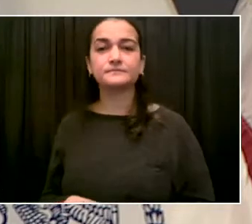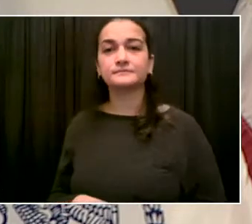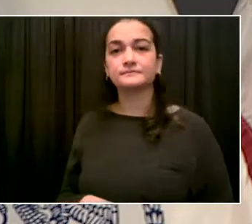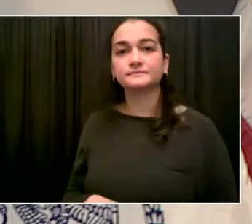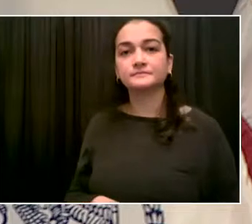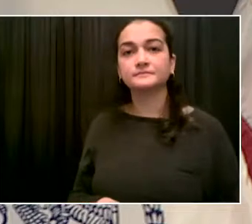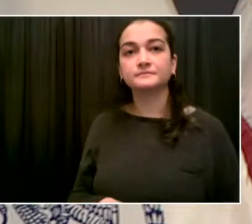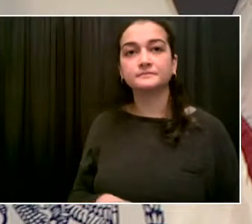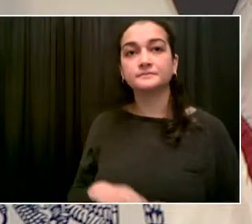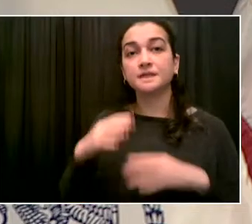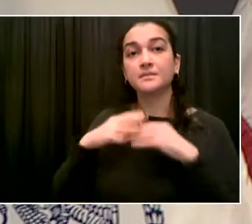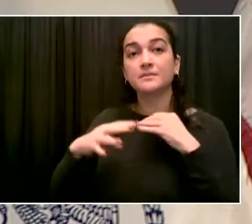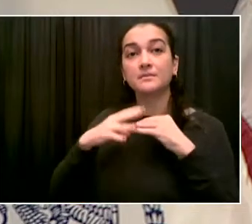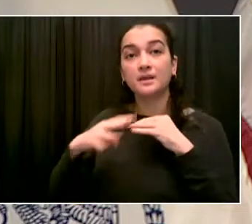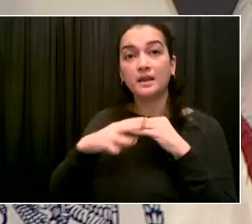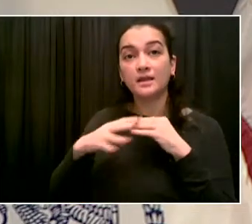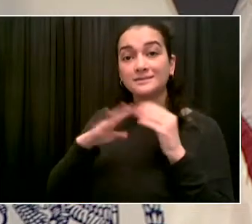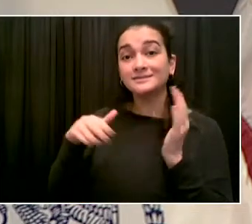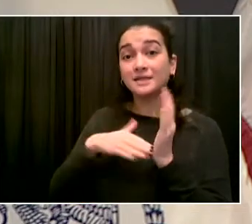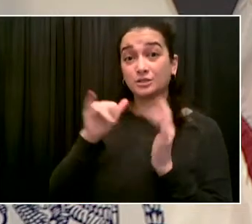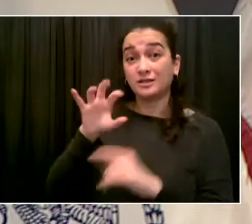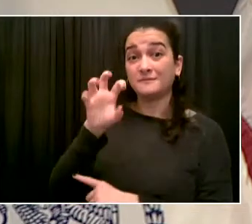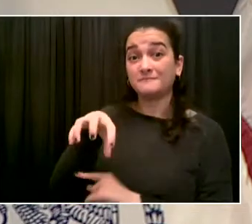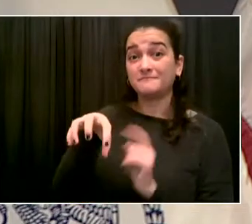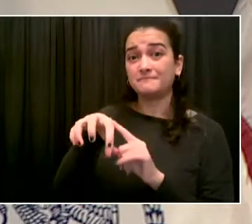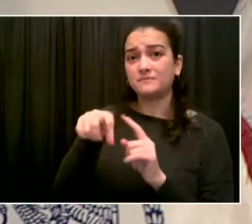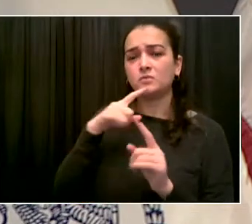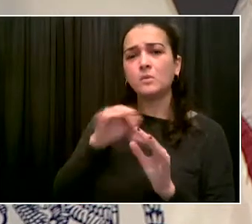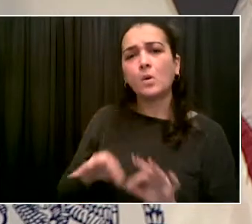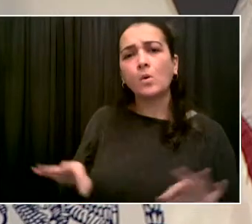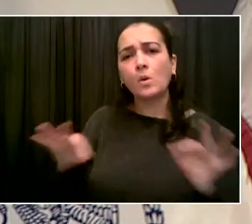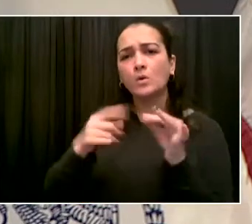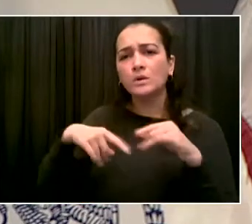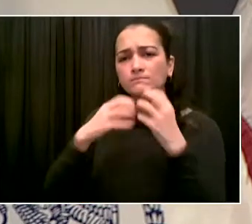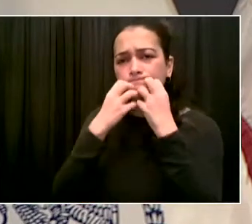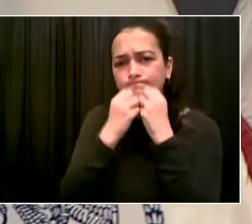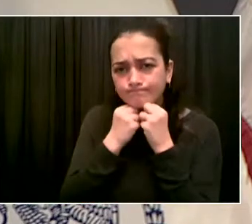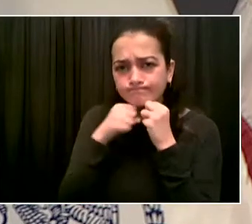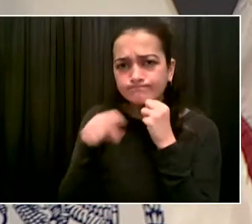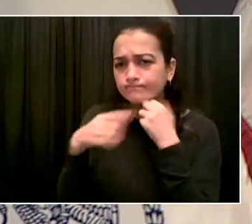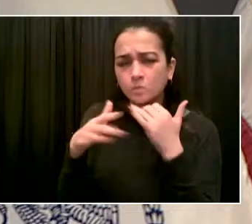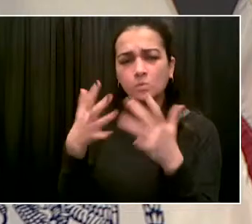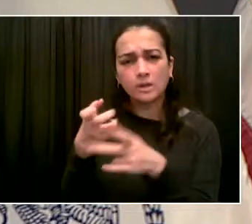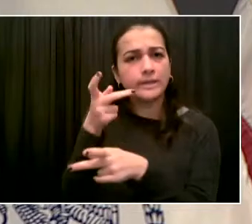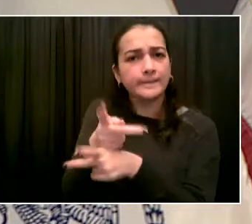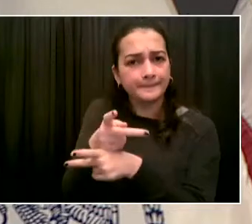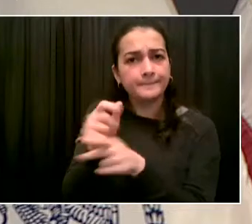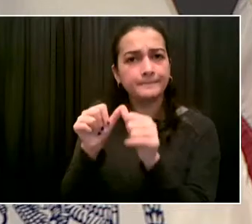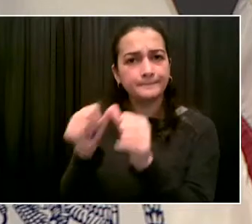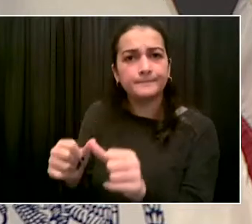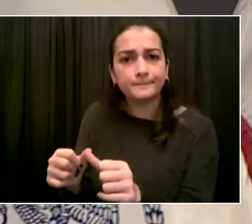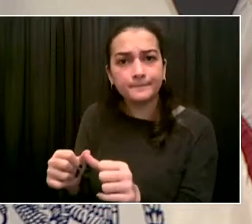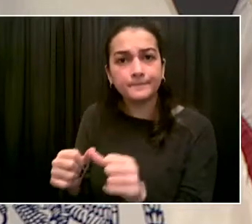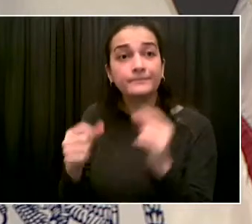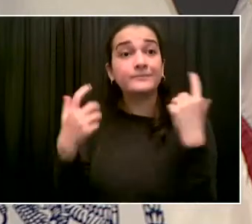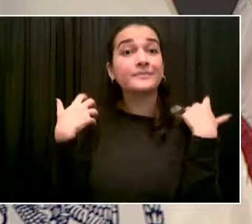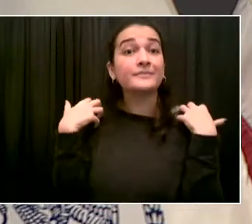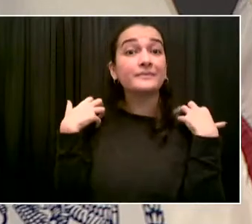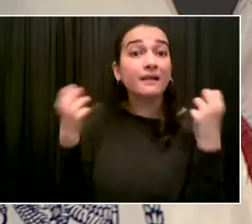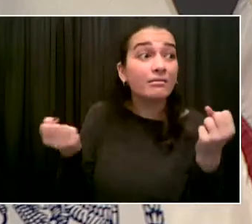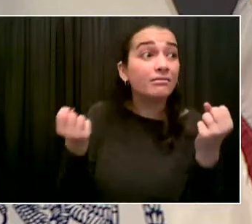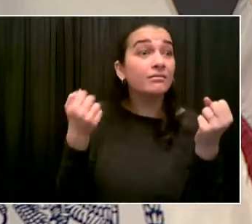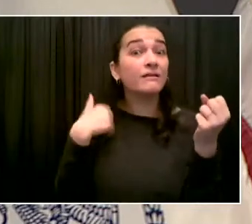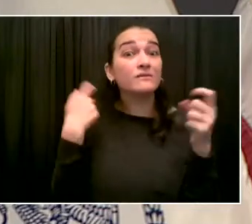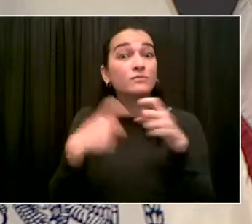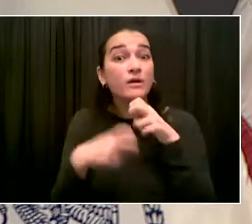even in the middle of dealing with COVID, there were times we had a huge shortage of blood. The blood center is an absolutely crucial part